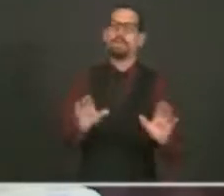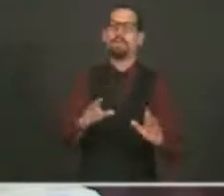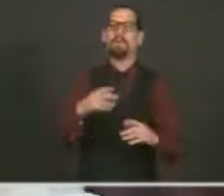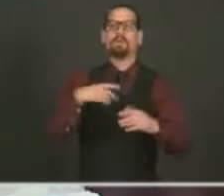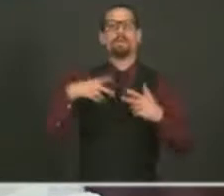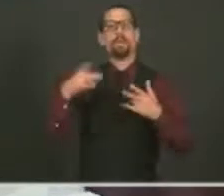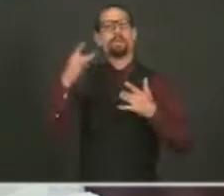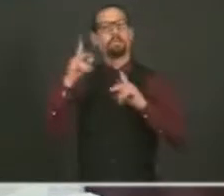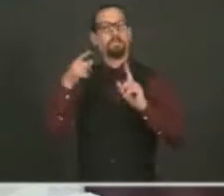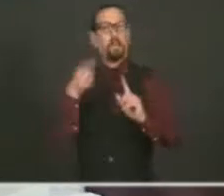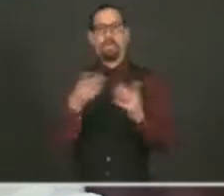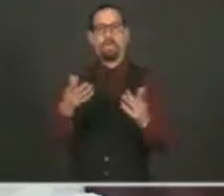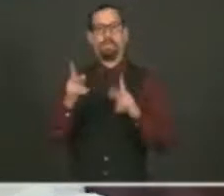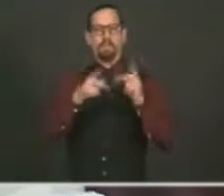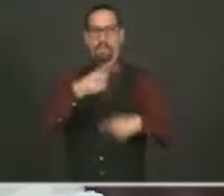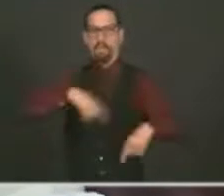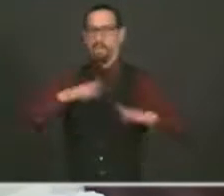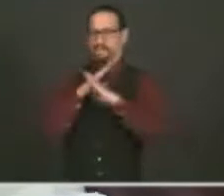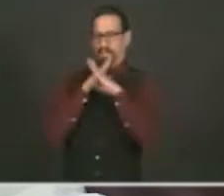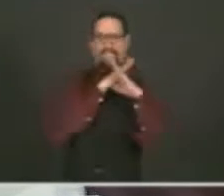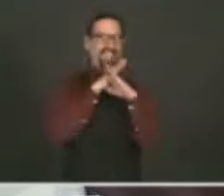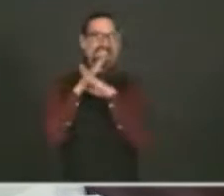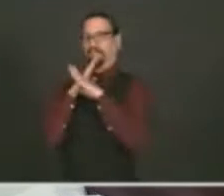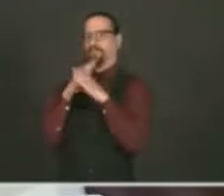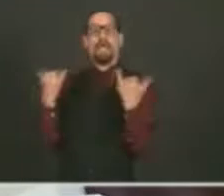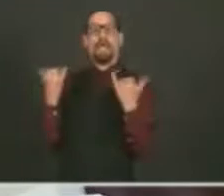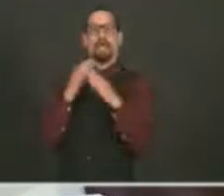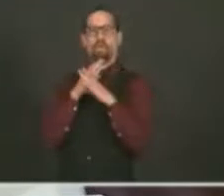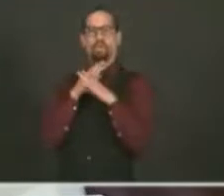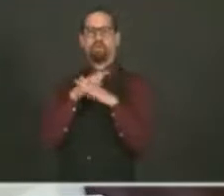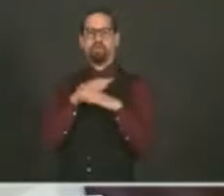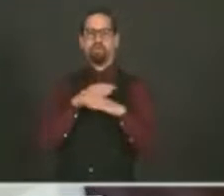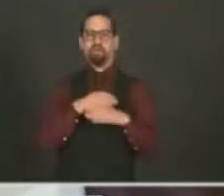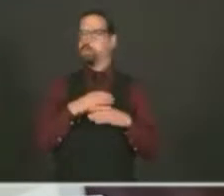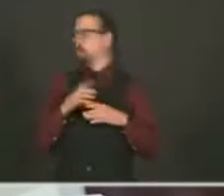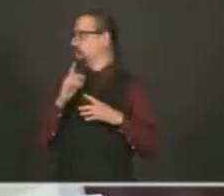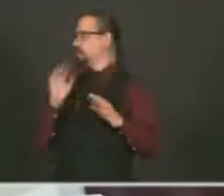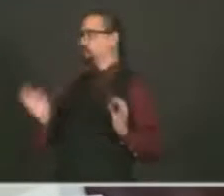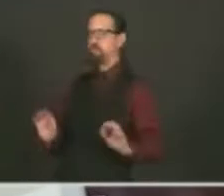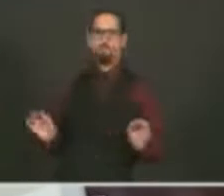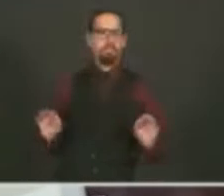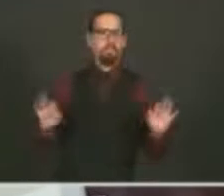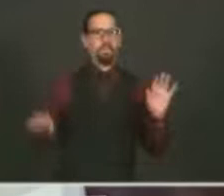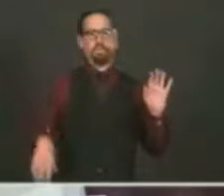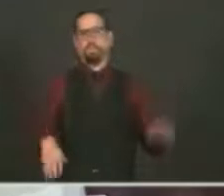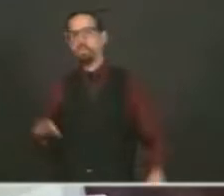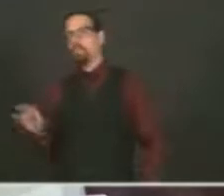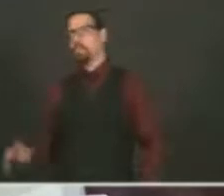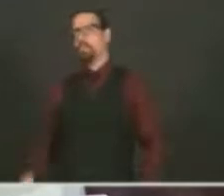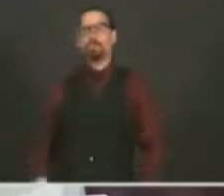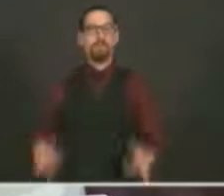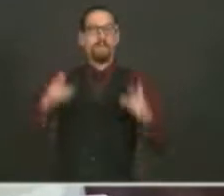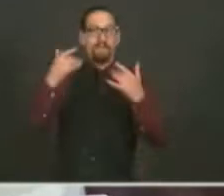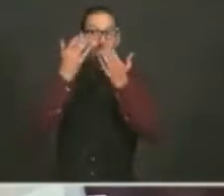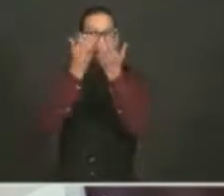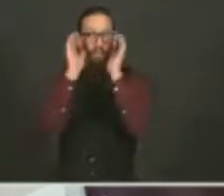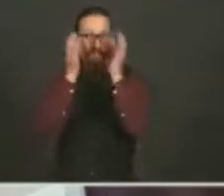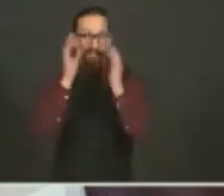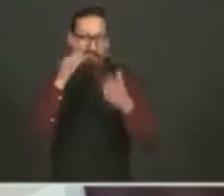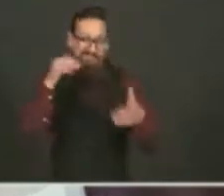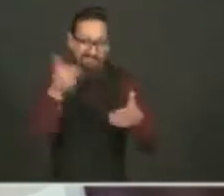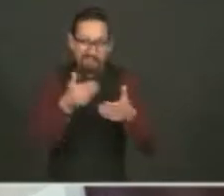I'll be back tomorrow, big parties, Halloween parties, big social gatherings, bars that don't close and